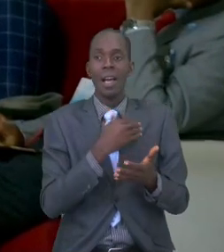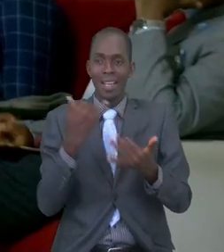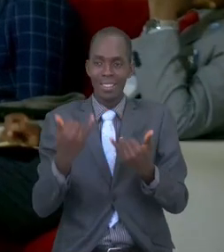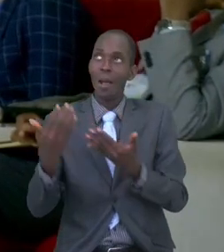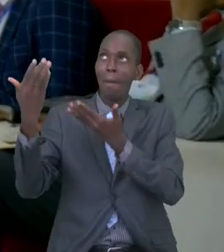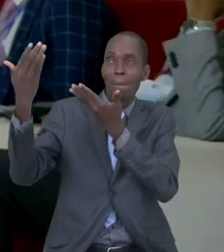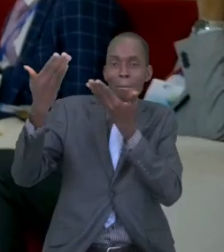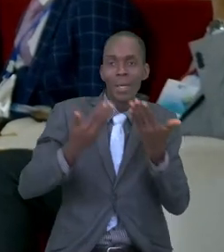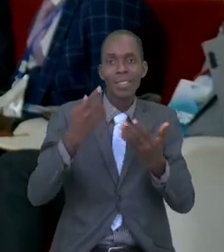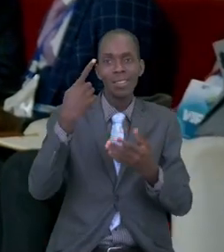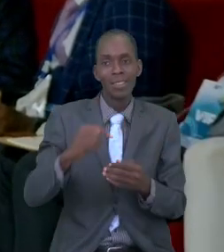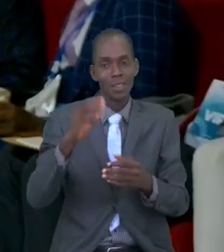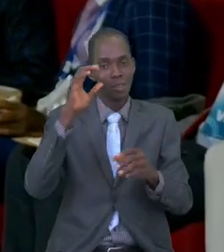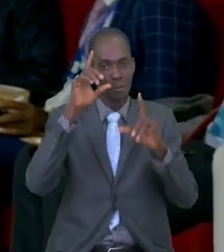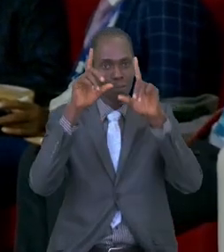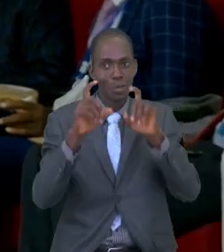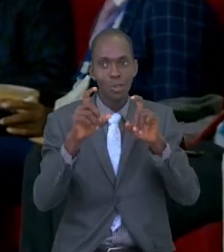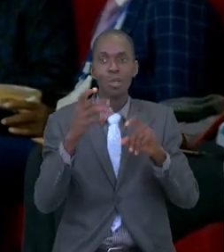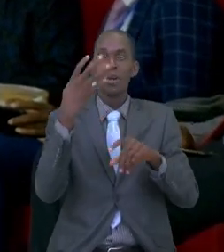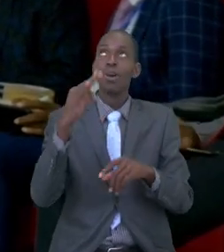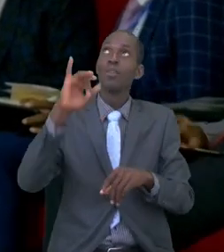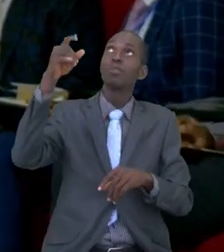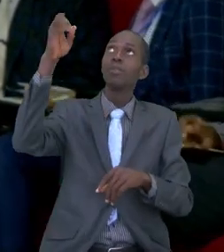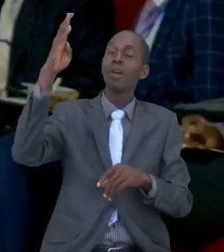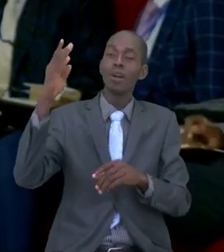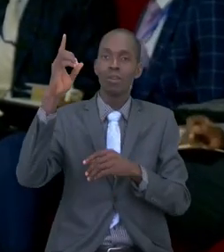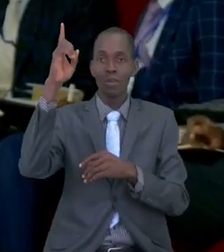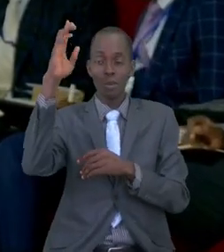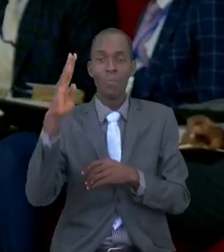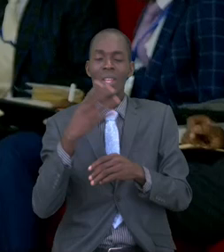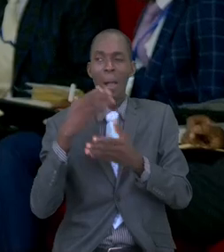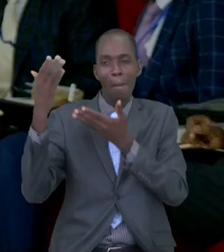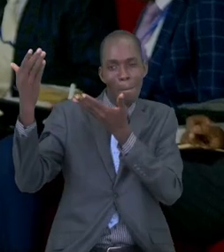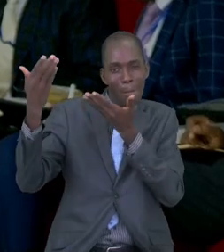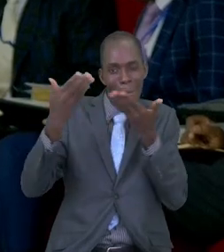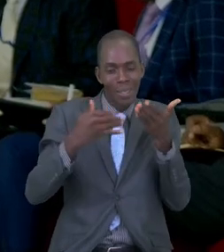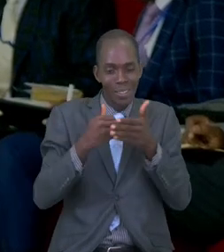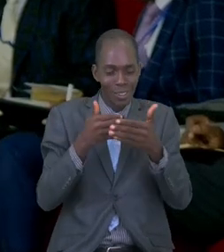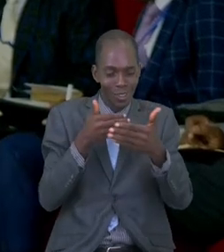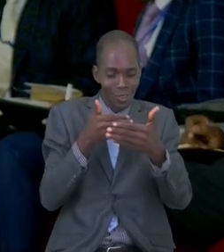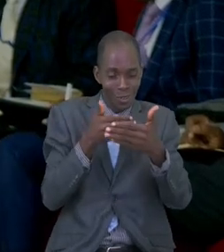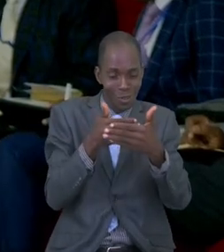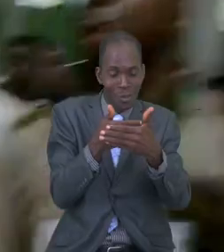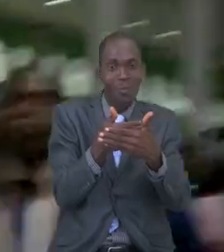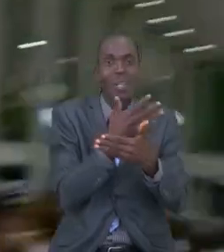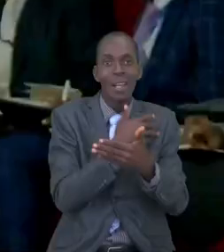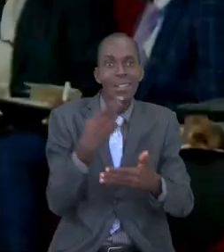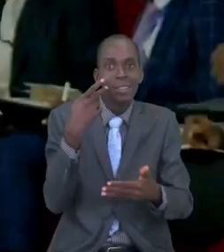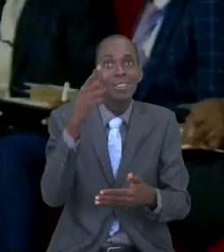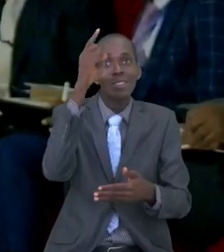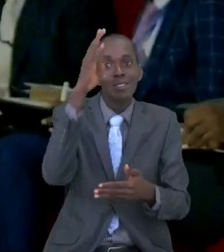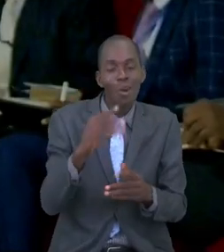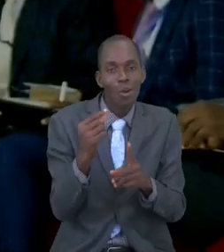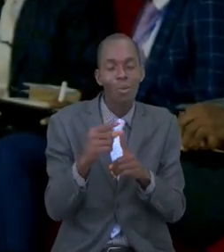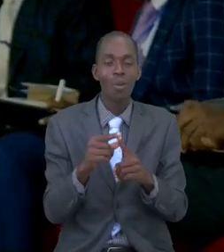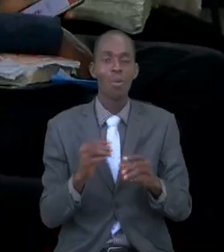near, enlarge that picture, and see that picture, and see what Jehovah has said. Courage will come